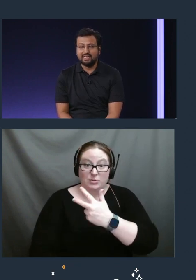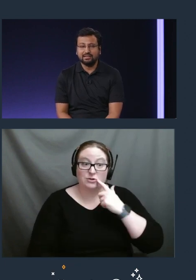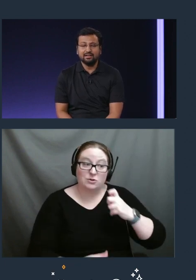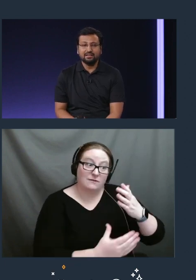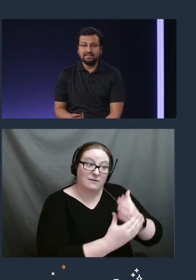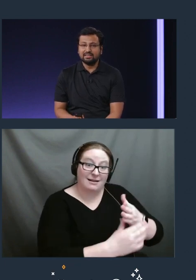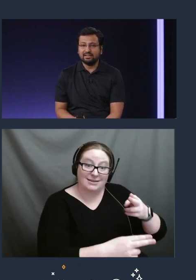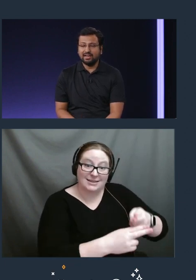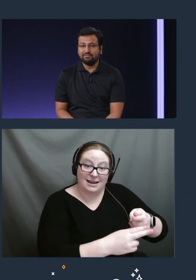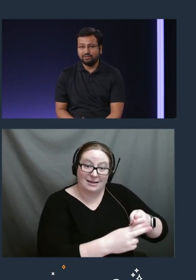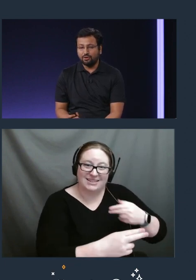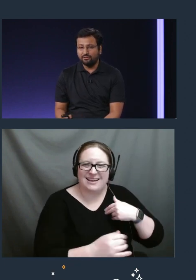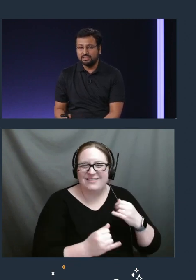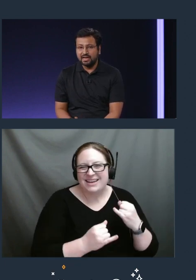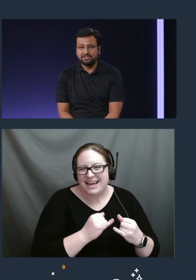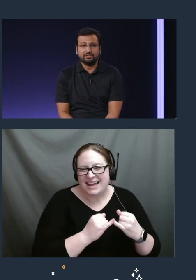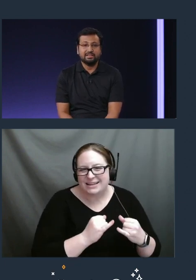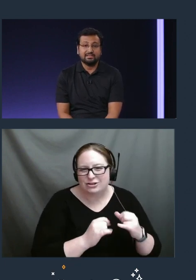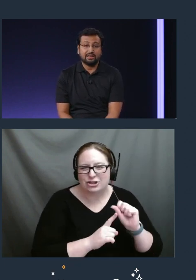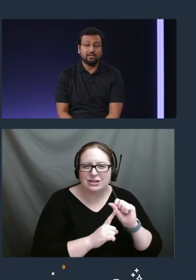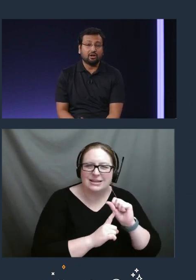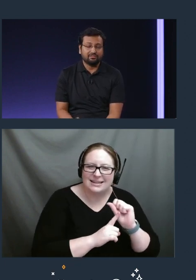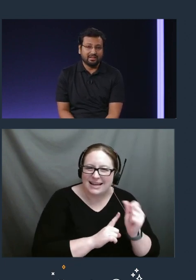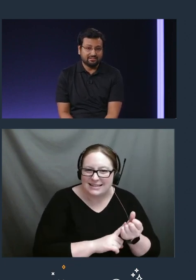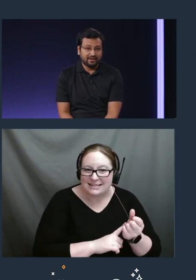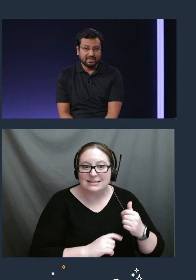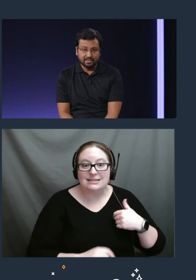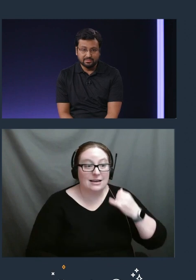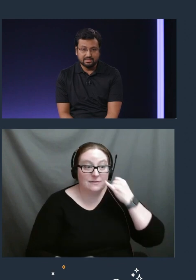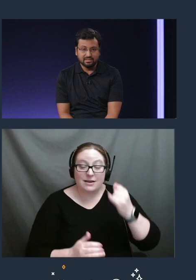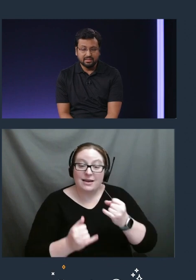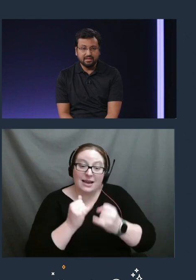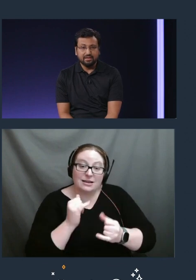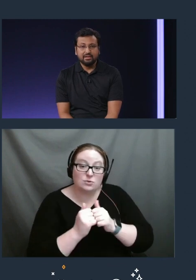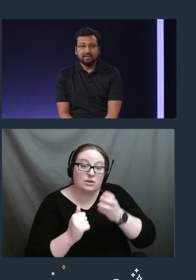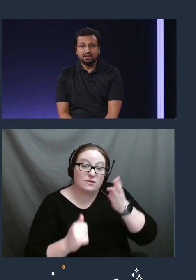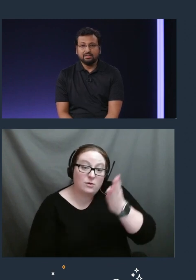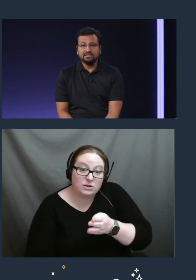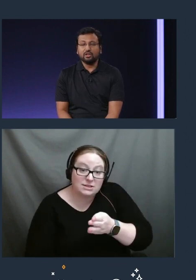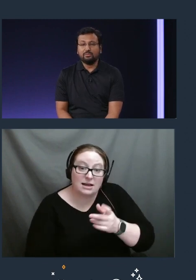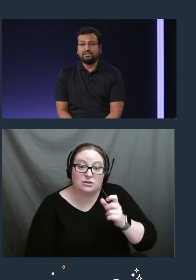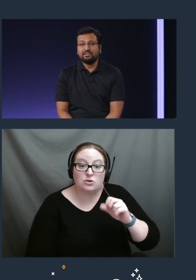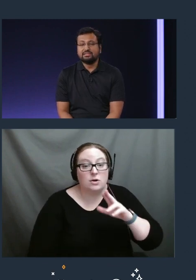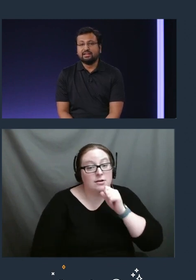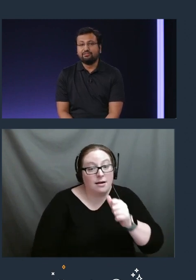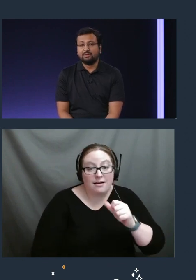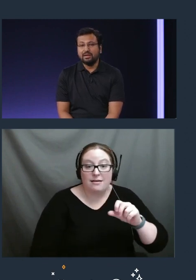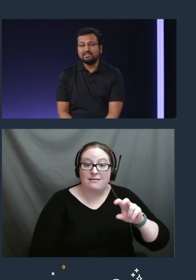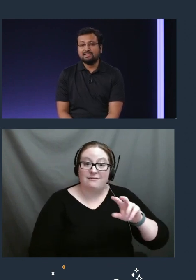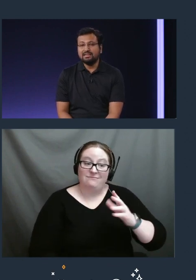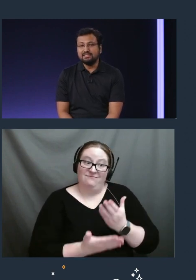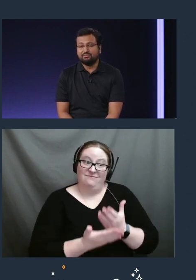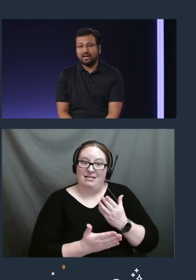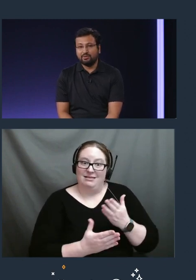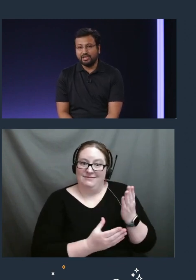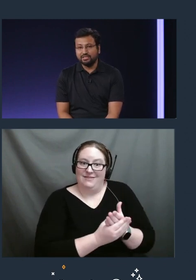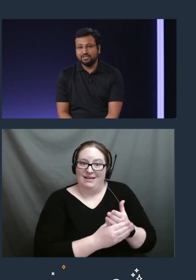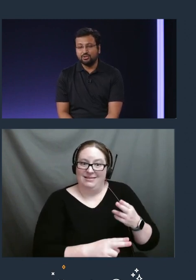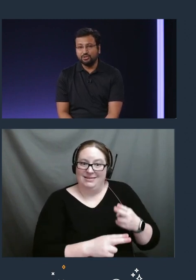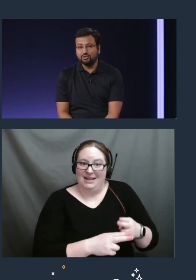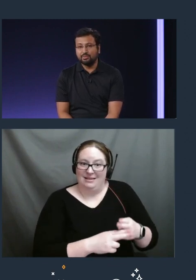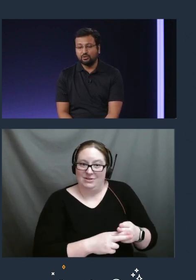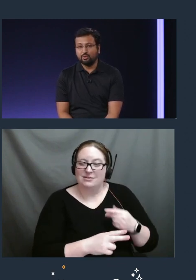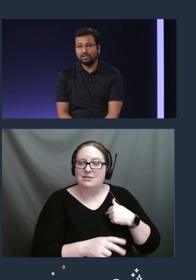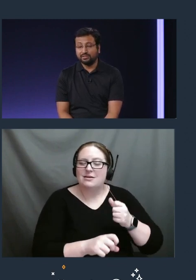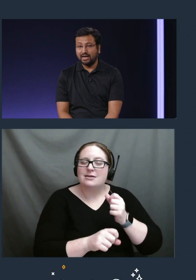cases like keys that end with a / or keys that are not valid file names. This automated reasoning effort makes it easy for applications